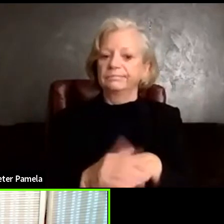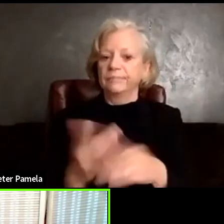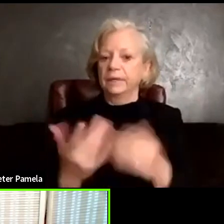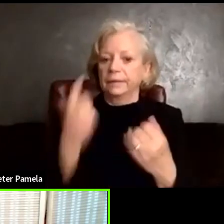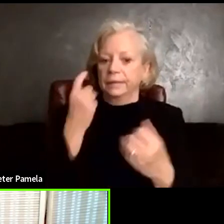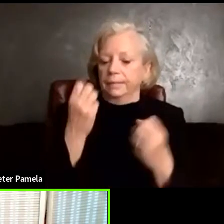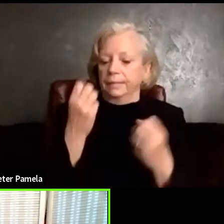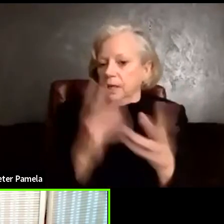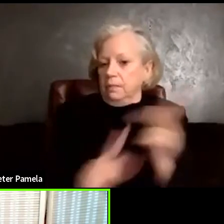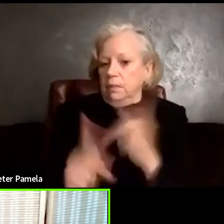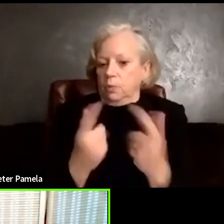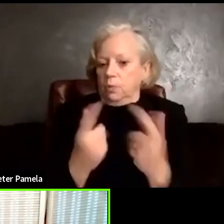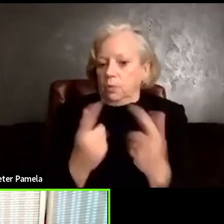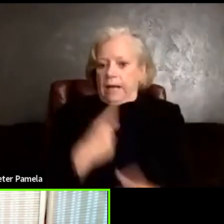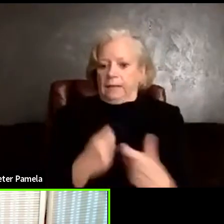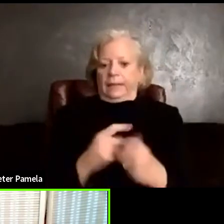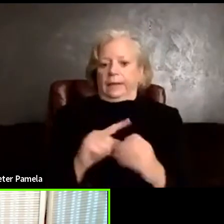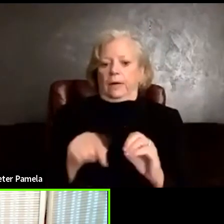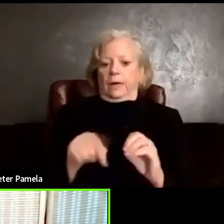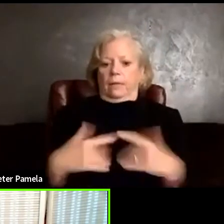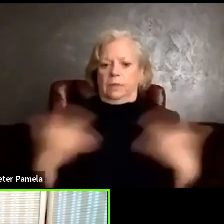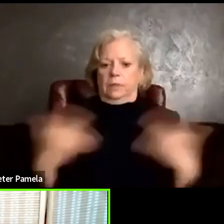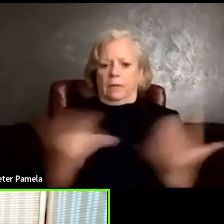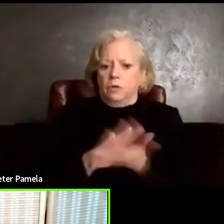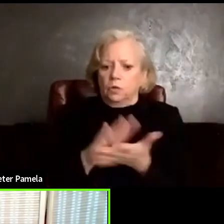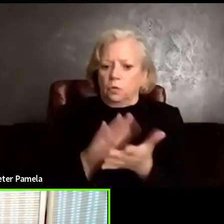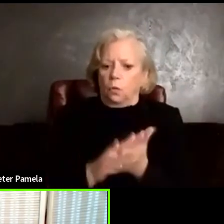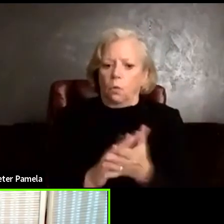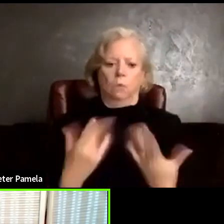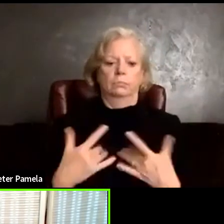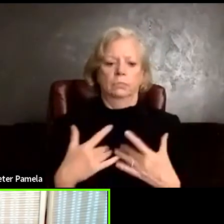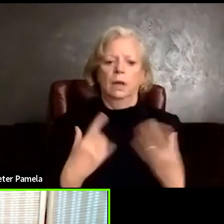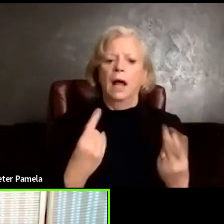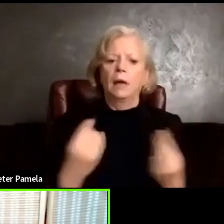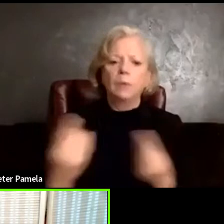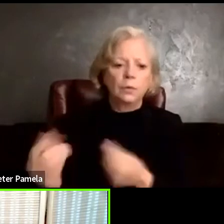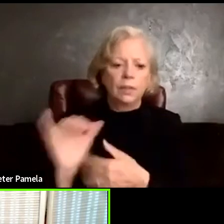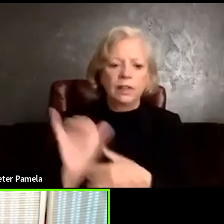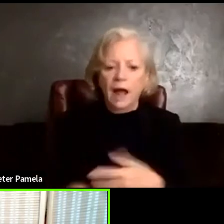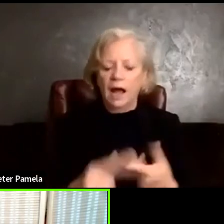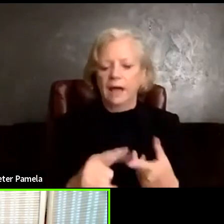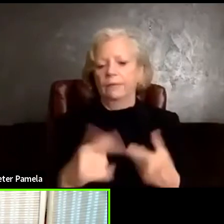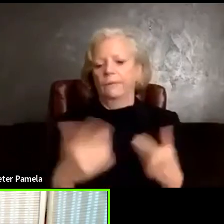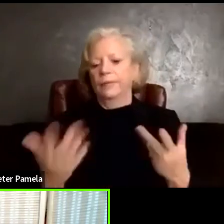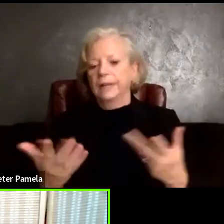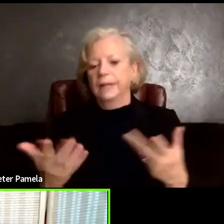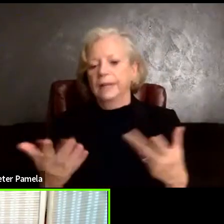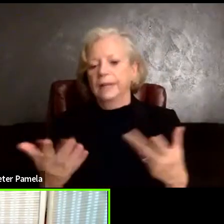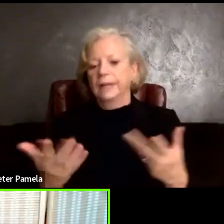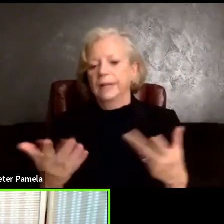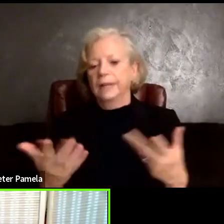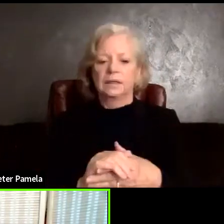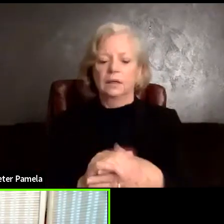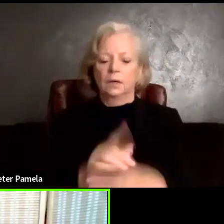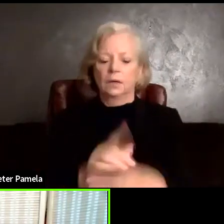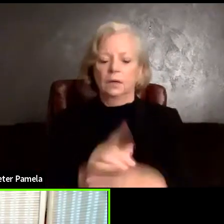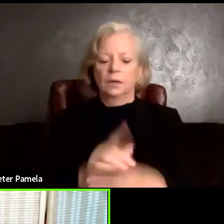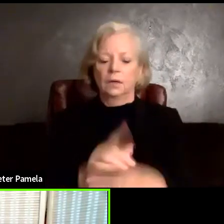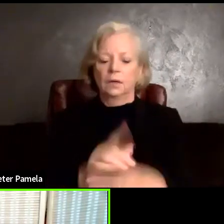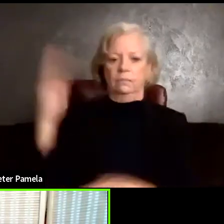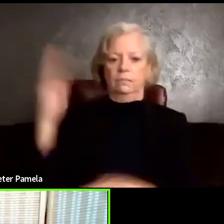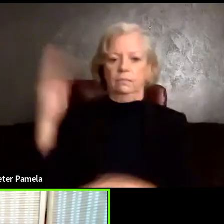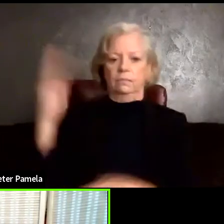the schools, how are we doing this, how are we doing that. And so we have presenters tonight that will